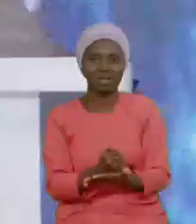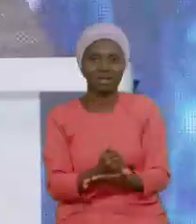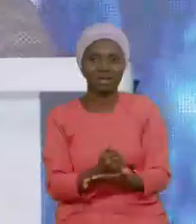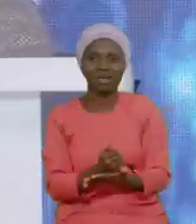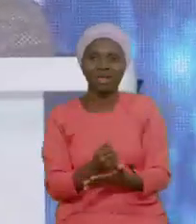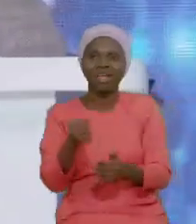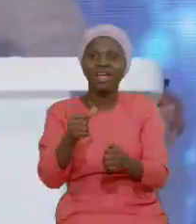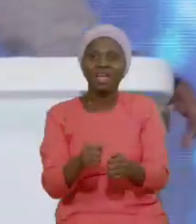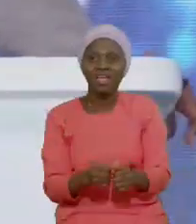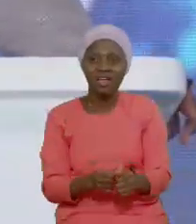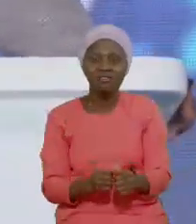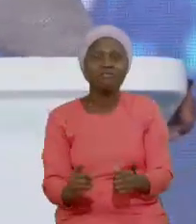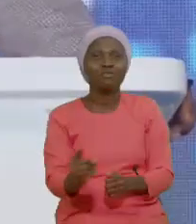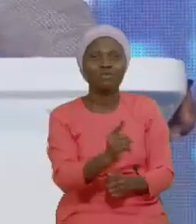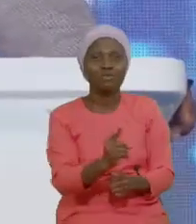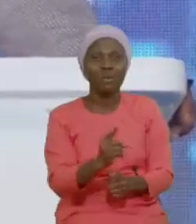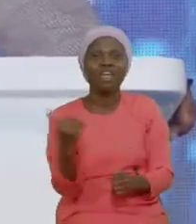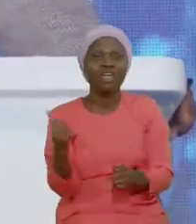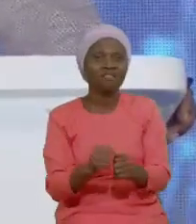Everywhere you go, glory will follow you.